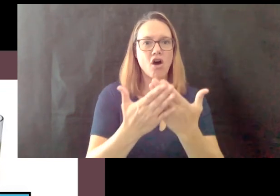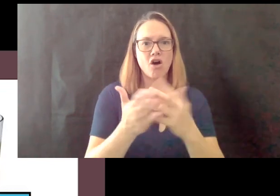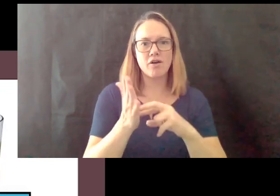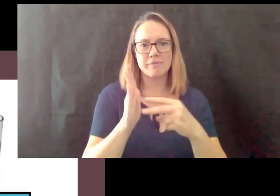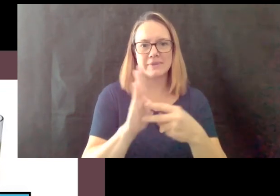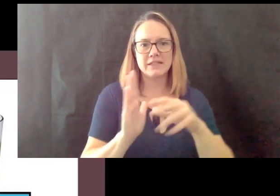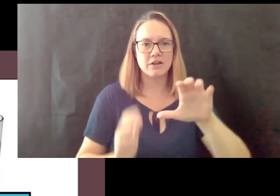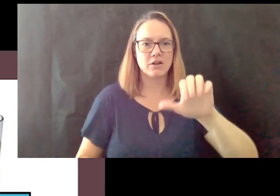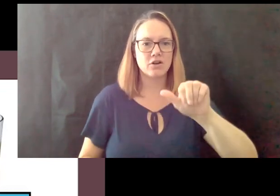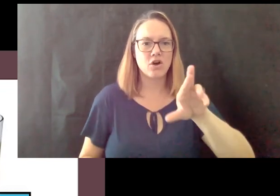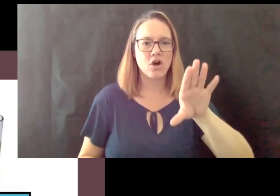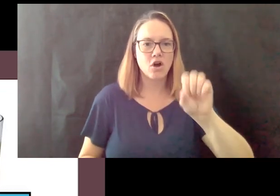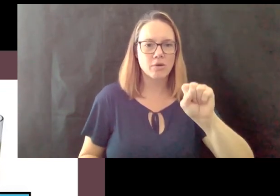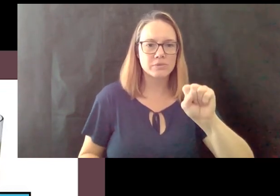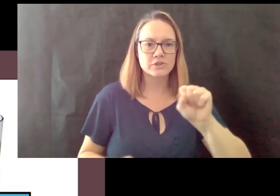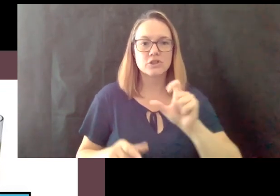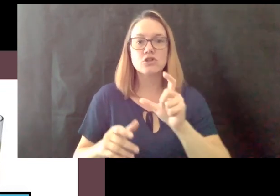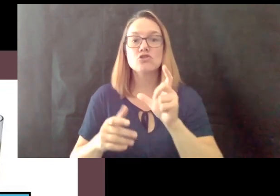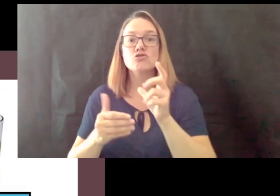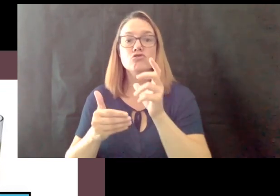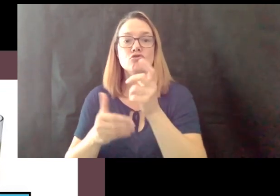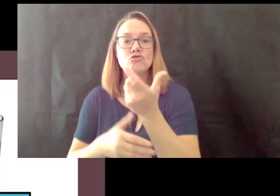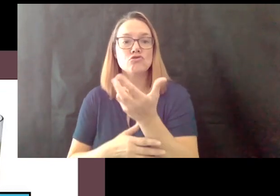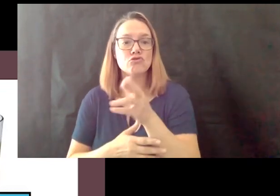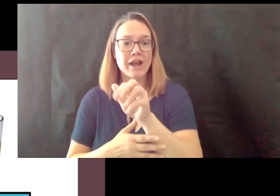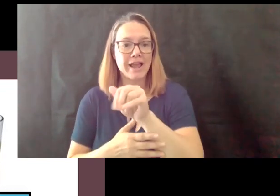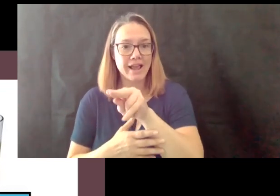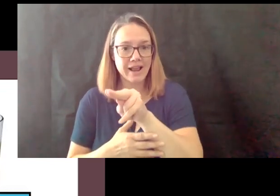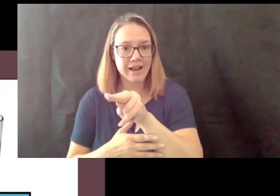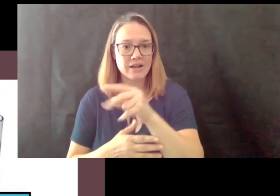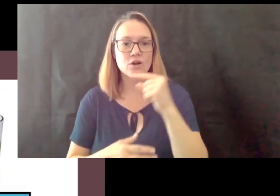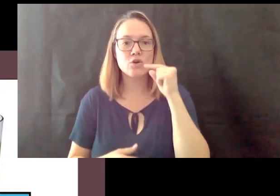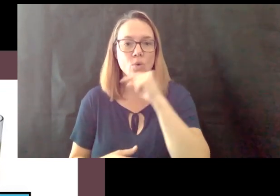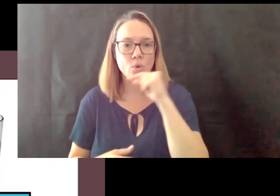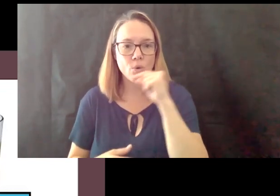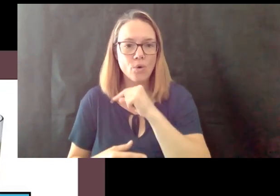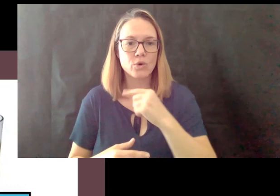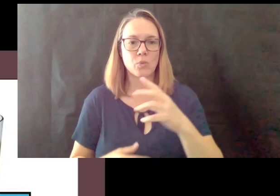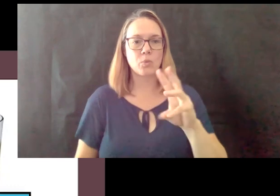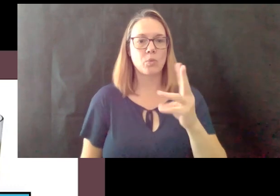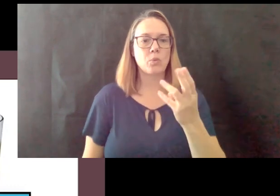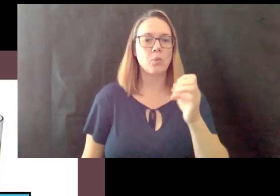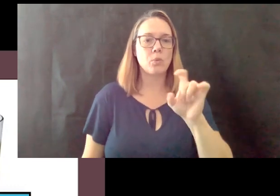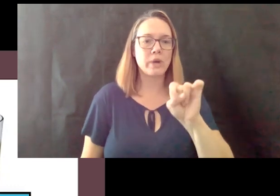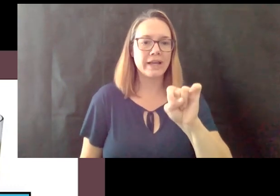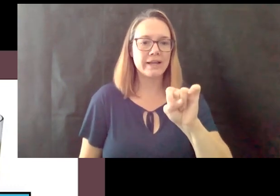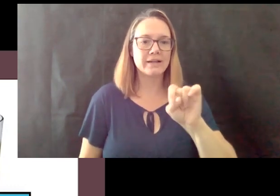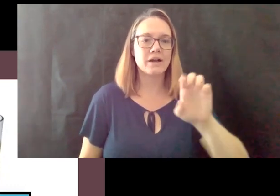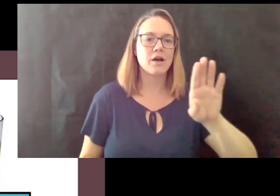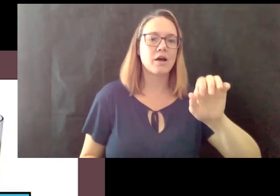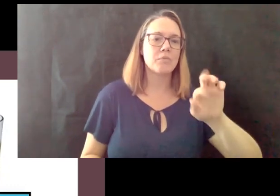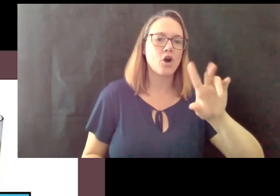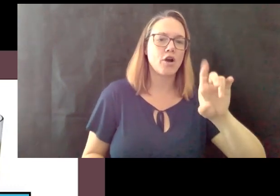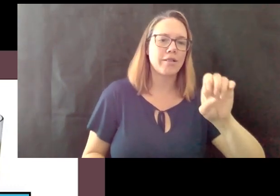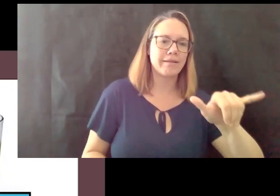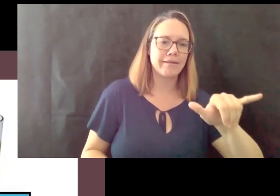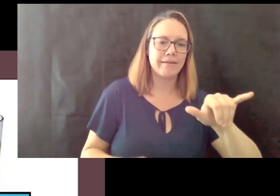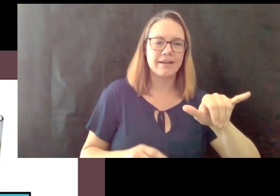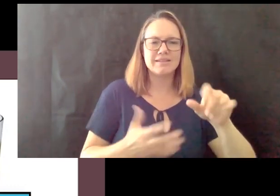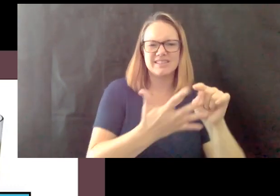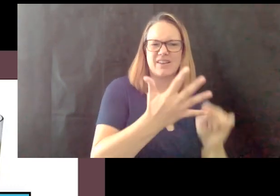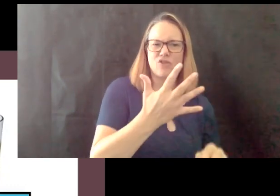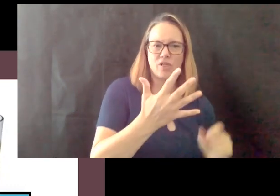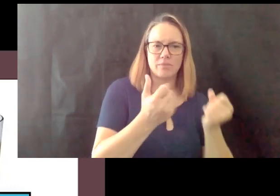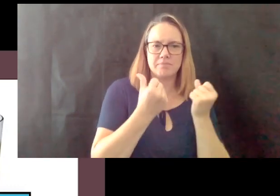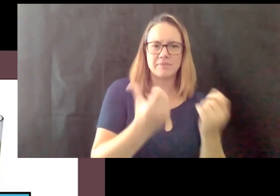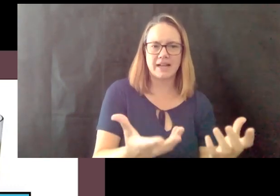All grains are carbohydrates. And so the grains are corn, rice, wheat, barley, rye. There's several others,